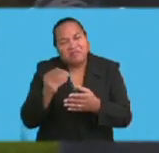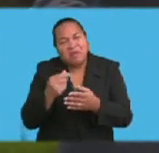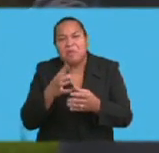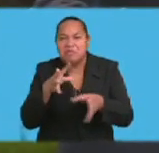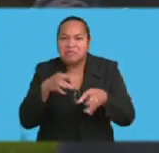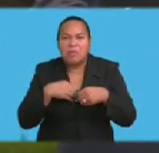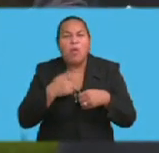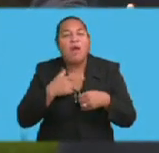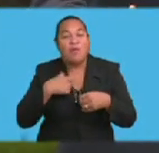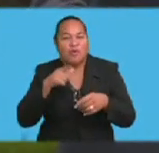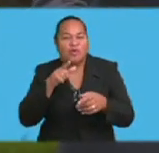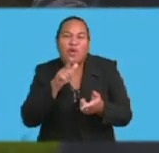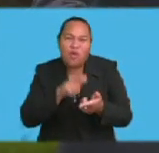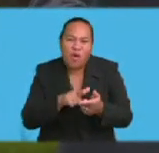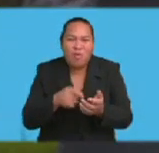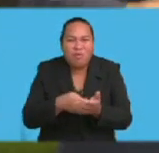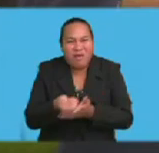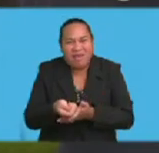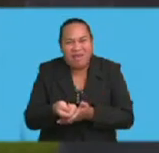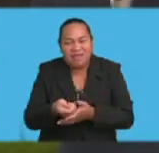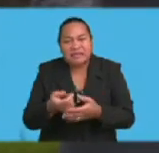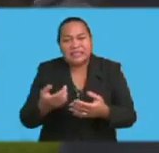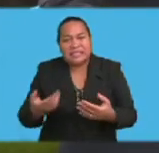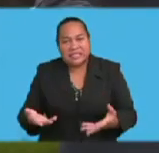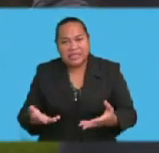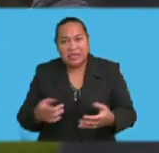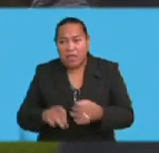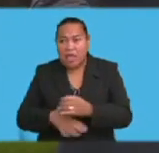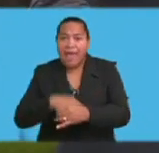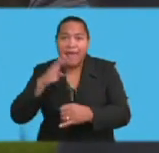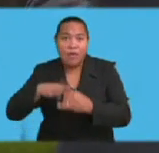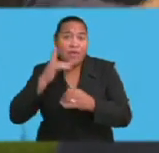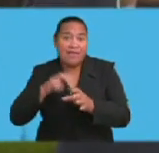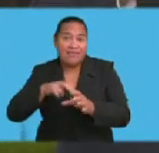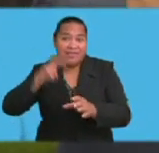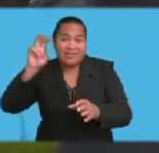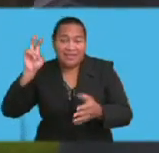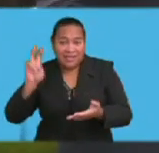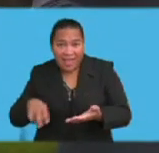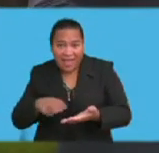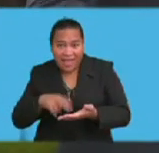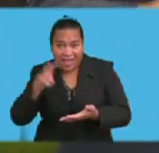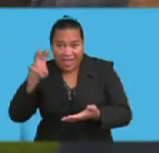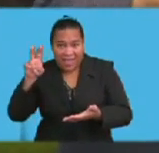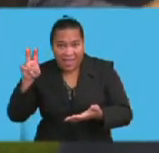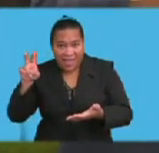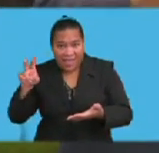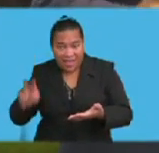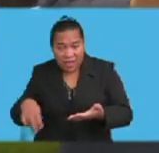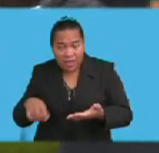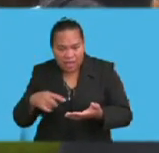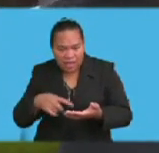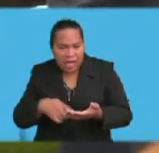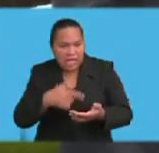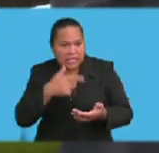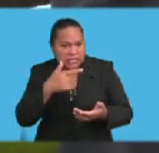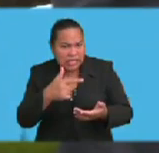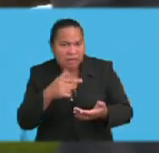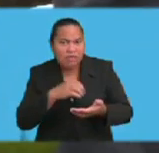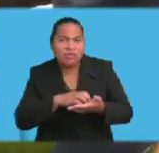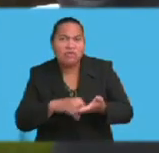paid. And therefore, at the end of them retiring and getting their pension fund, they were getting as low as $7 a